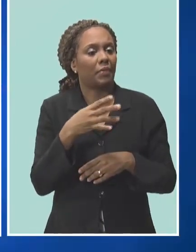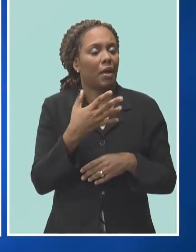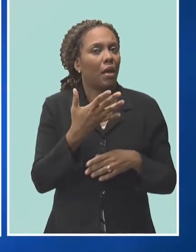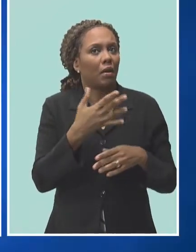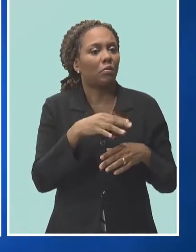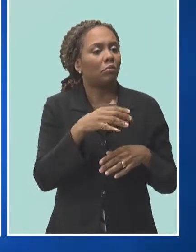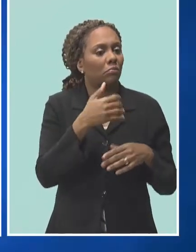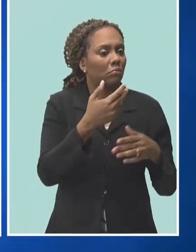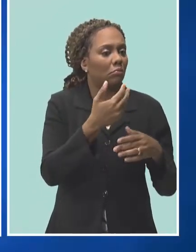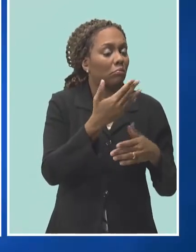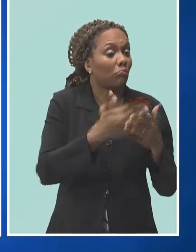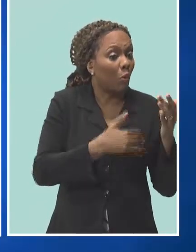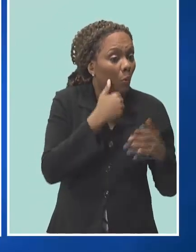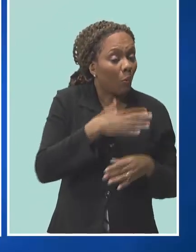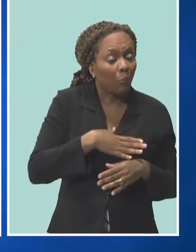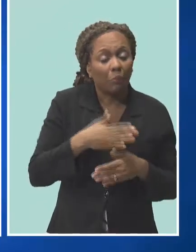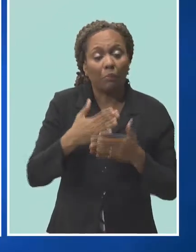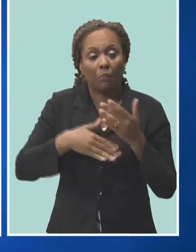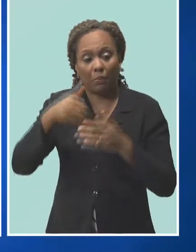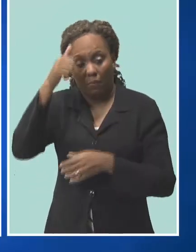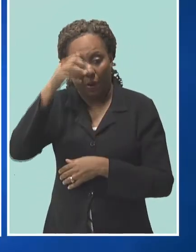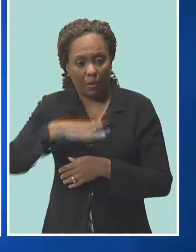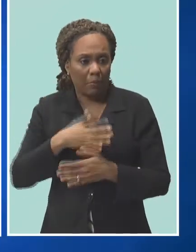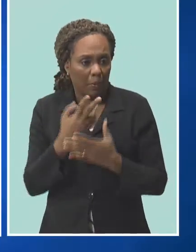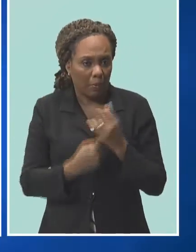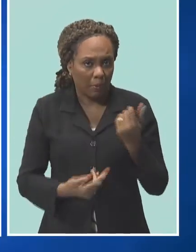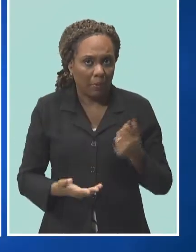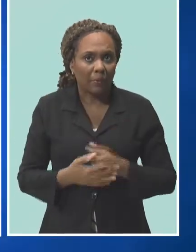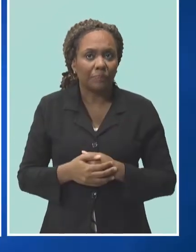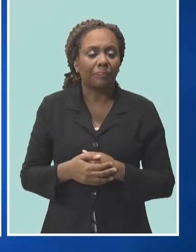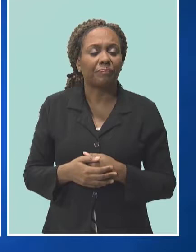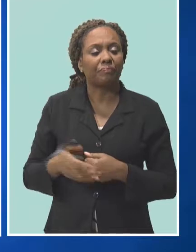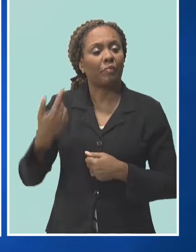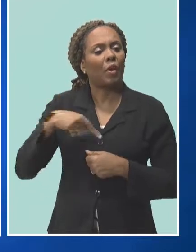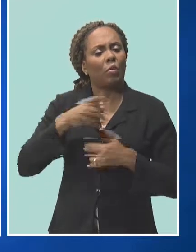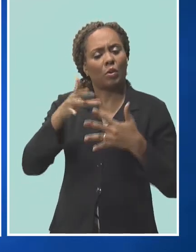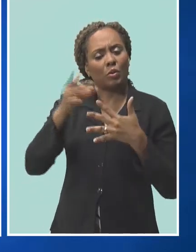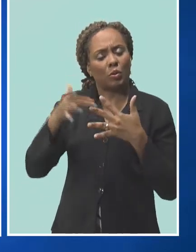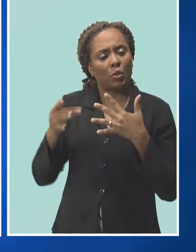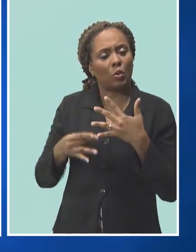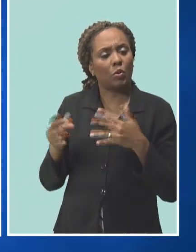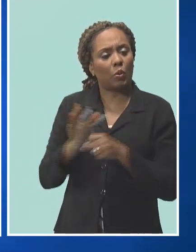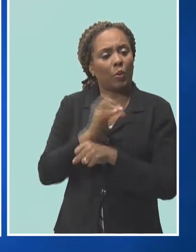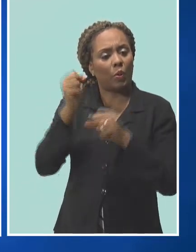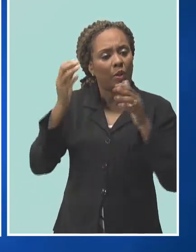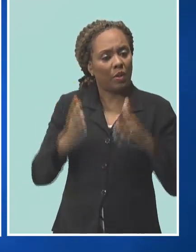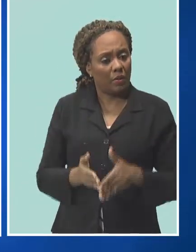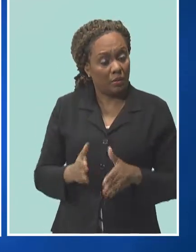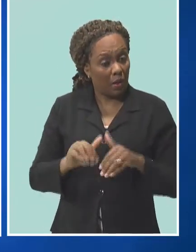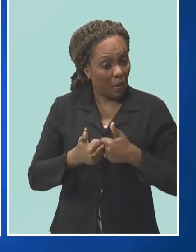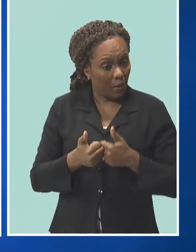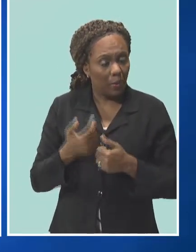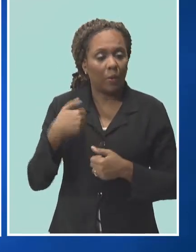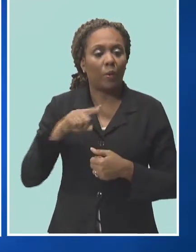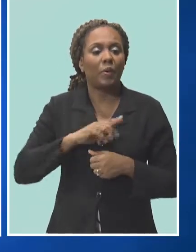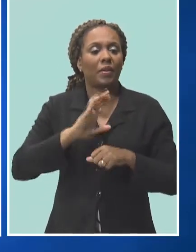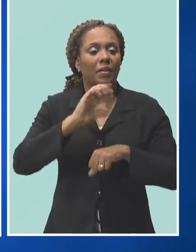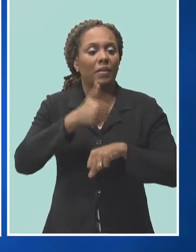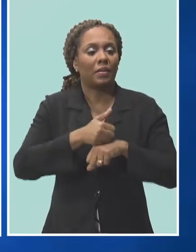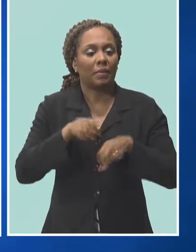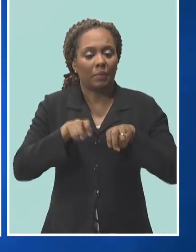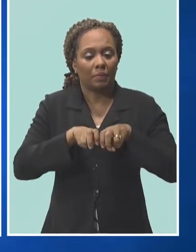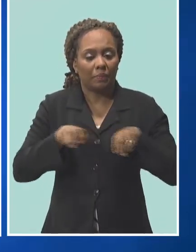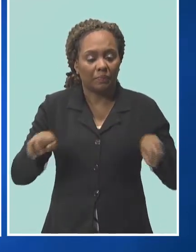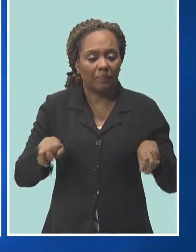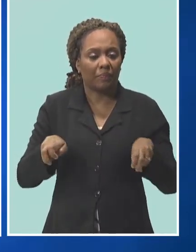In selecting the winners for Barbados Cares, we actually put together a panel of celebrities such as